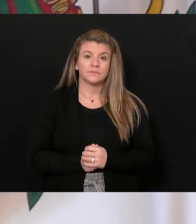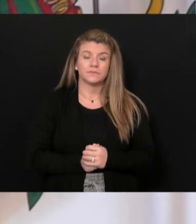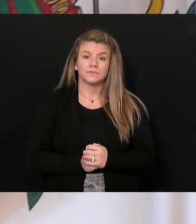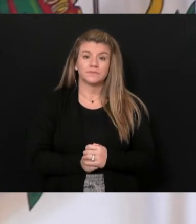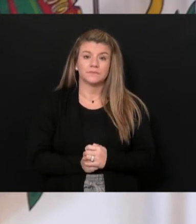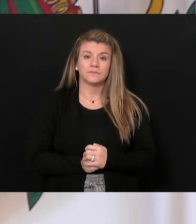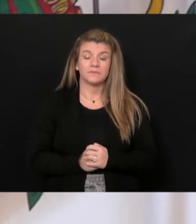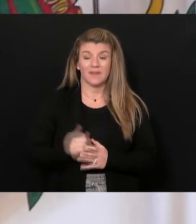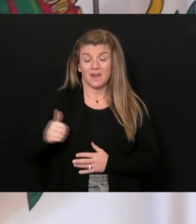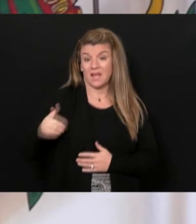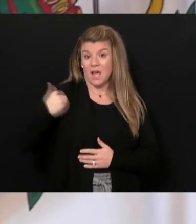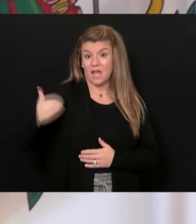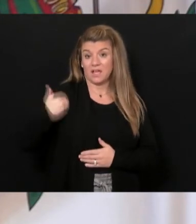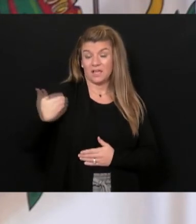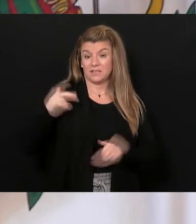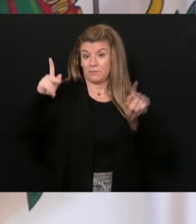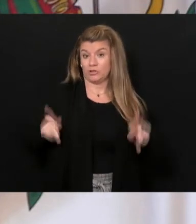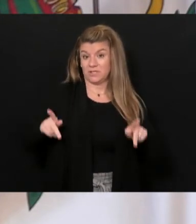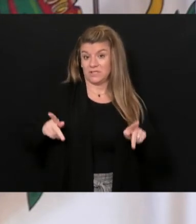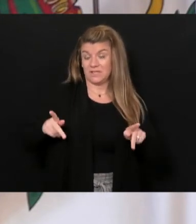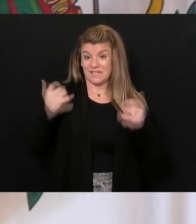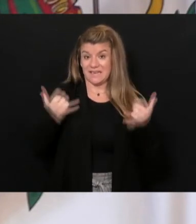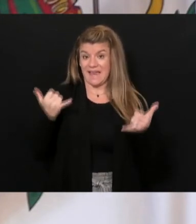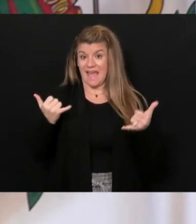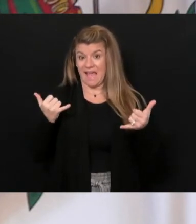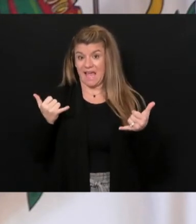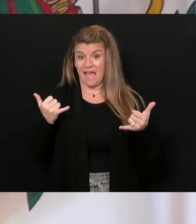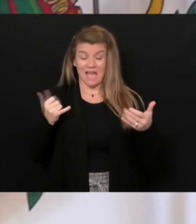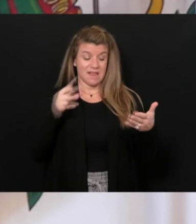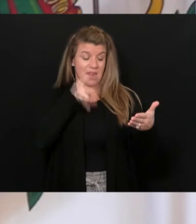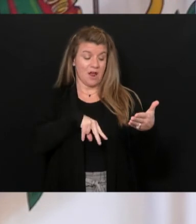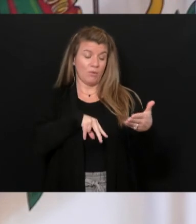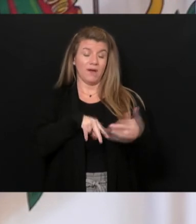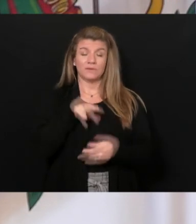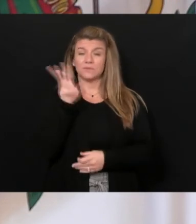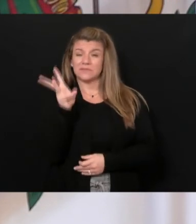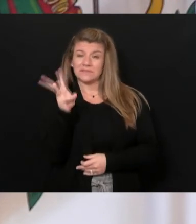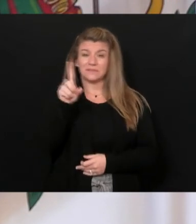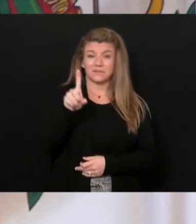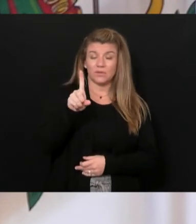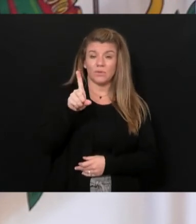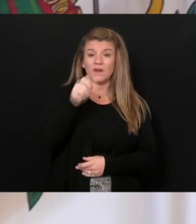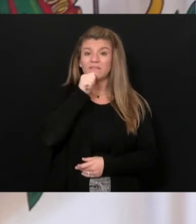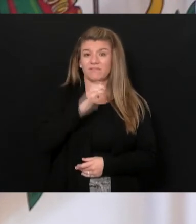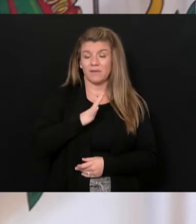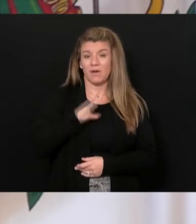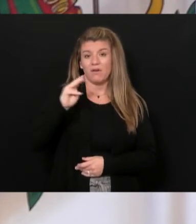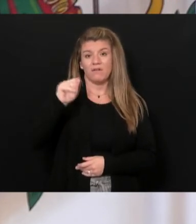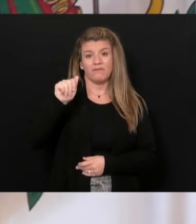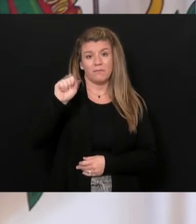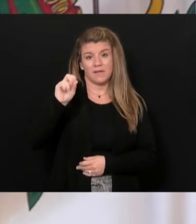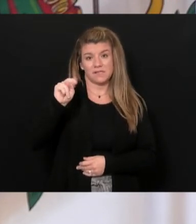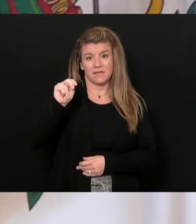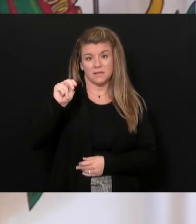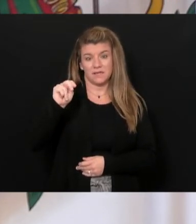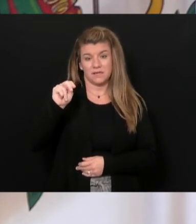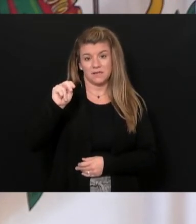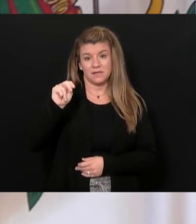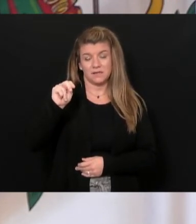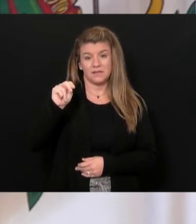The youngest person that I read here was a 61-year-old female from Mason County. A